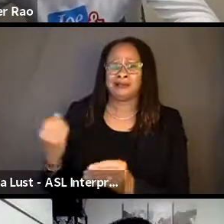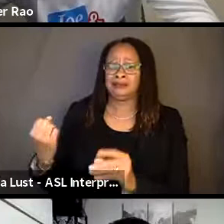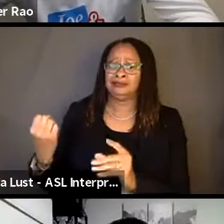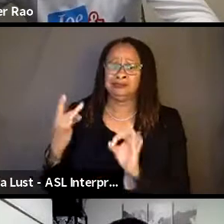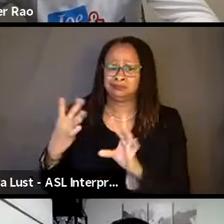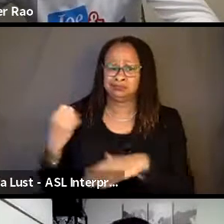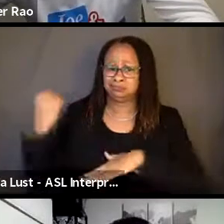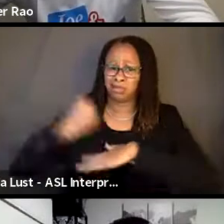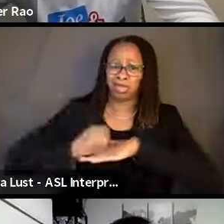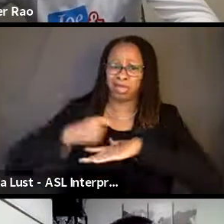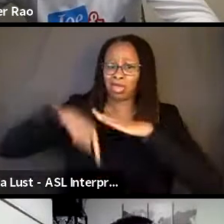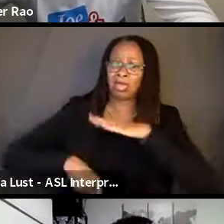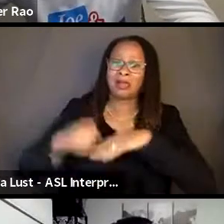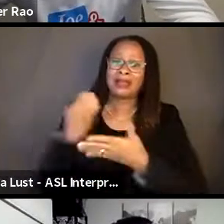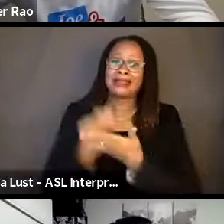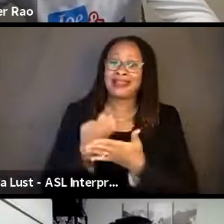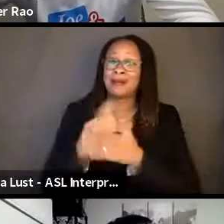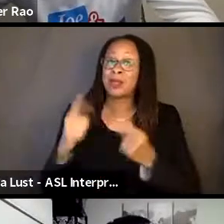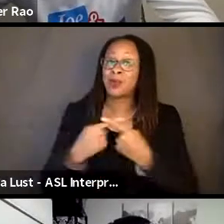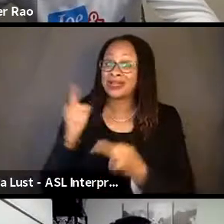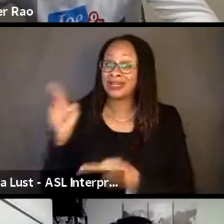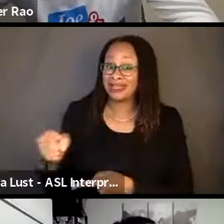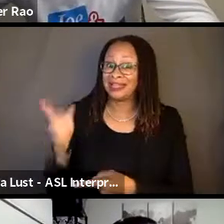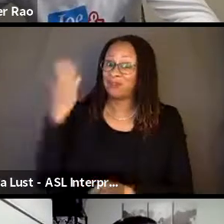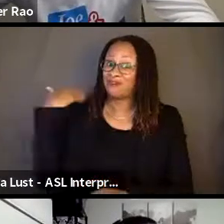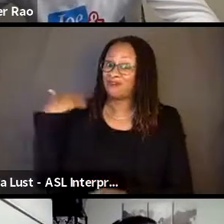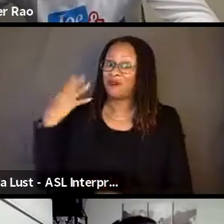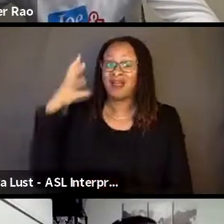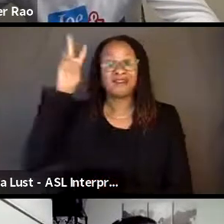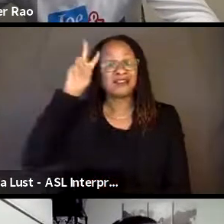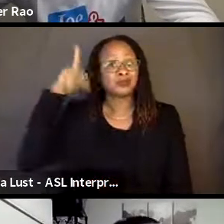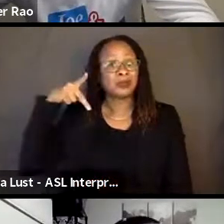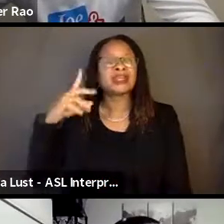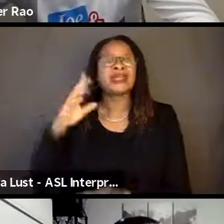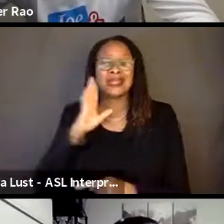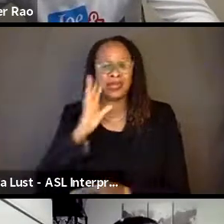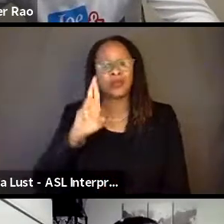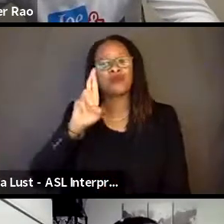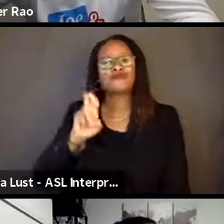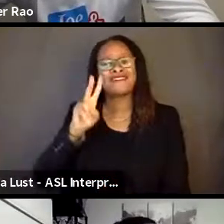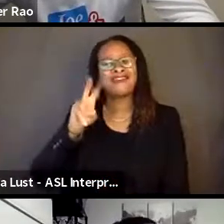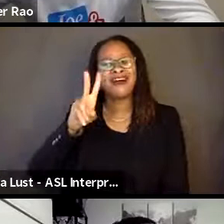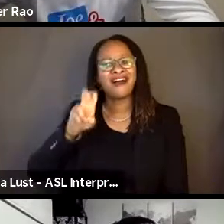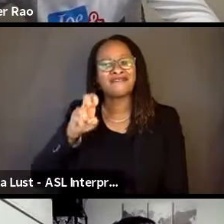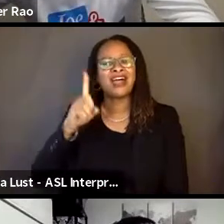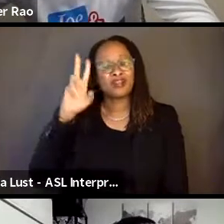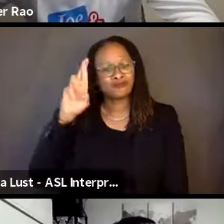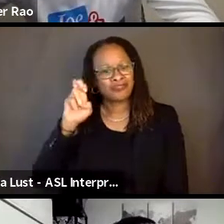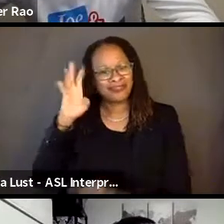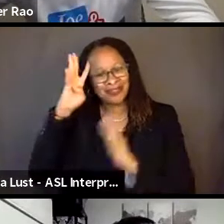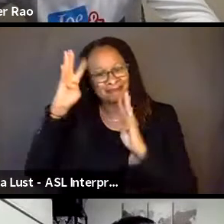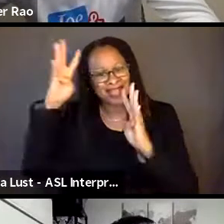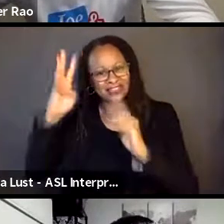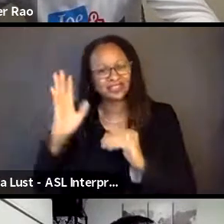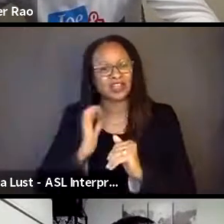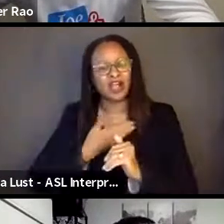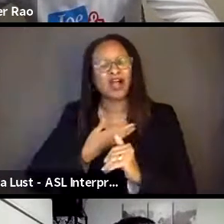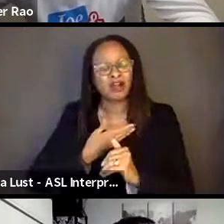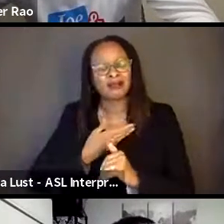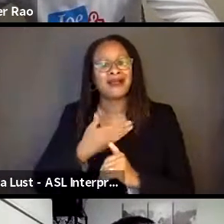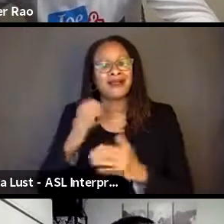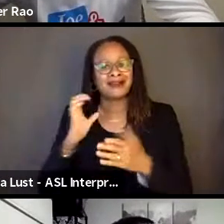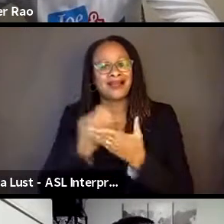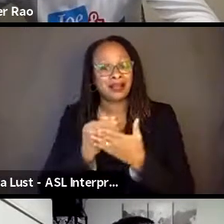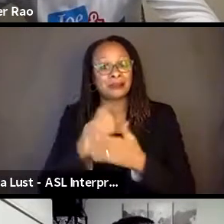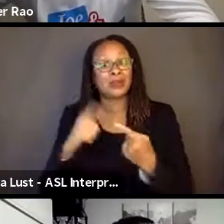vice president, and he will revive and reimagine our economy when he is president so it